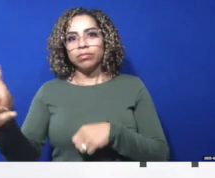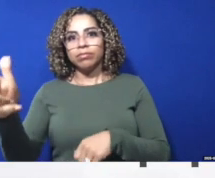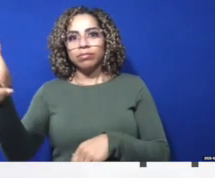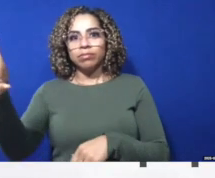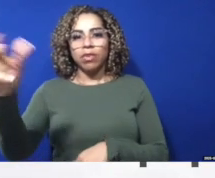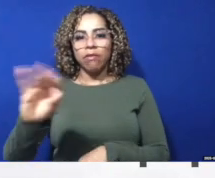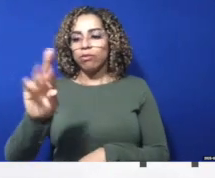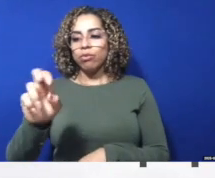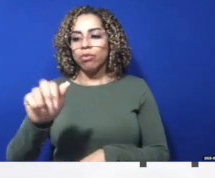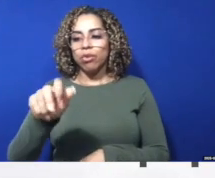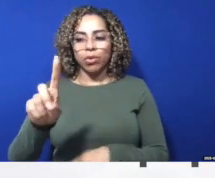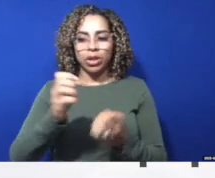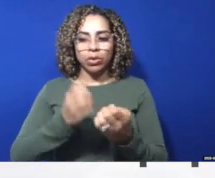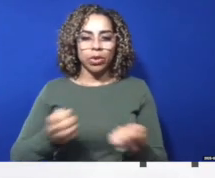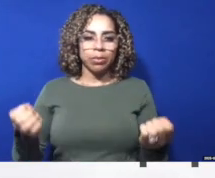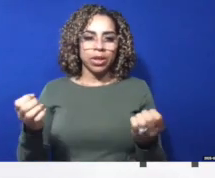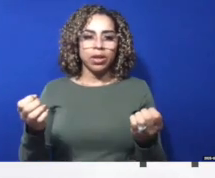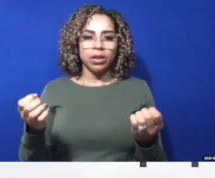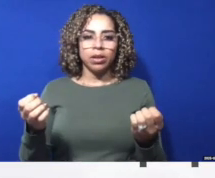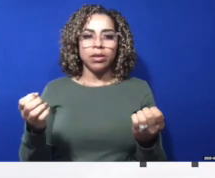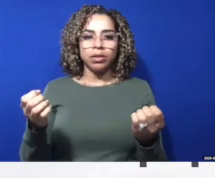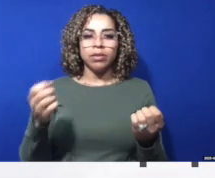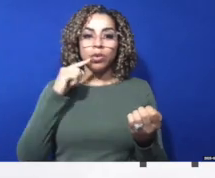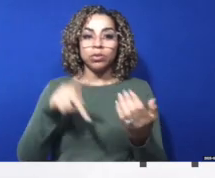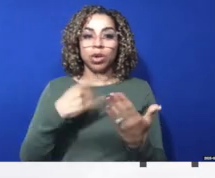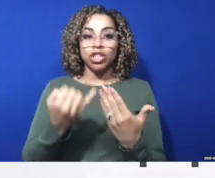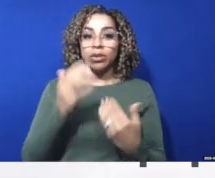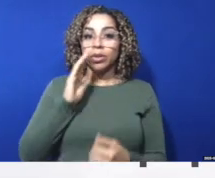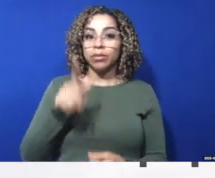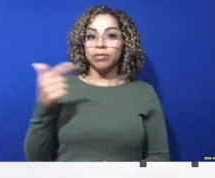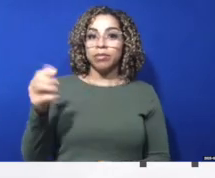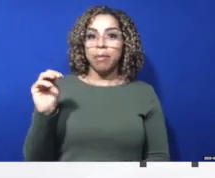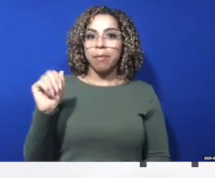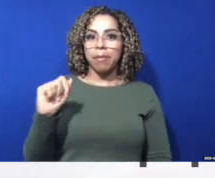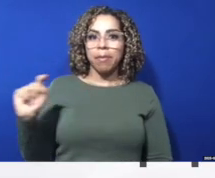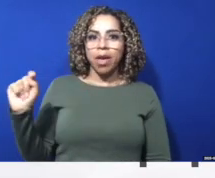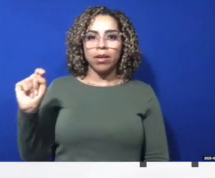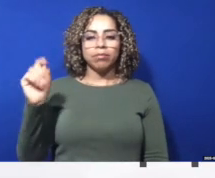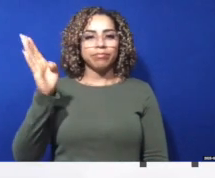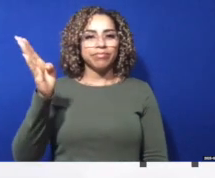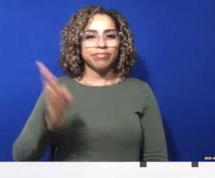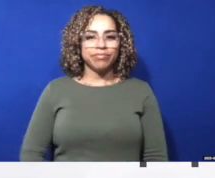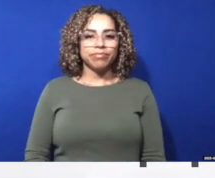colleague, Matt, to present on this topic. Matt? Thank you, Stephanie.